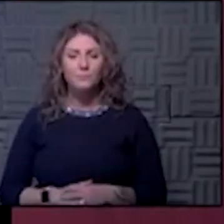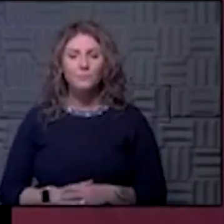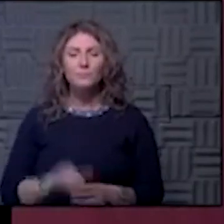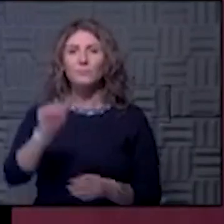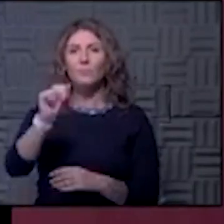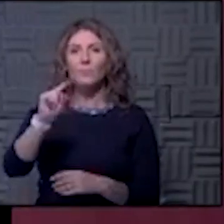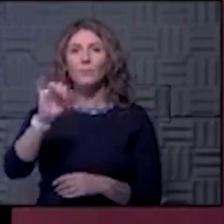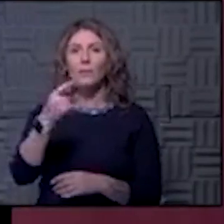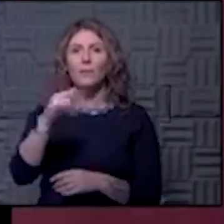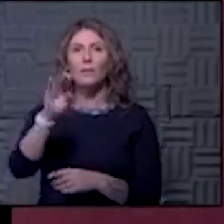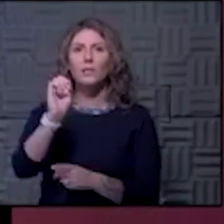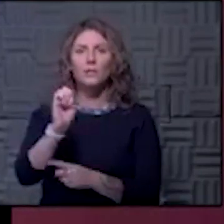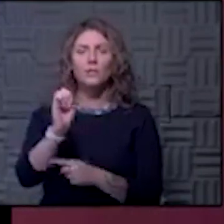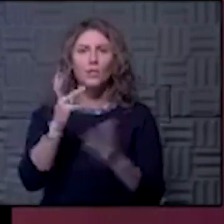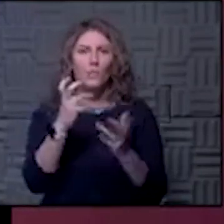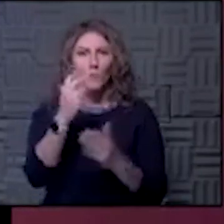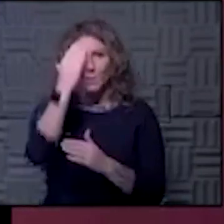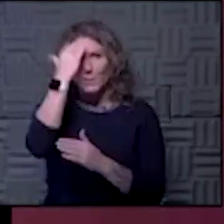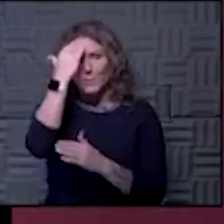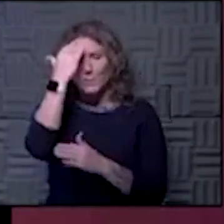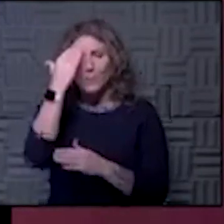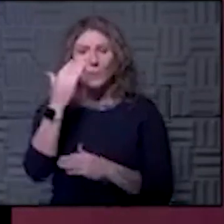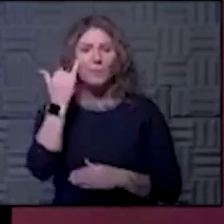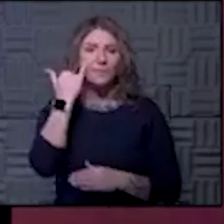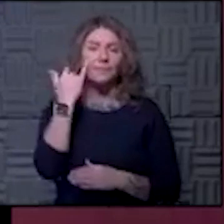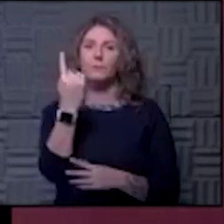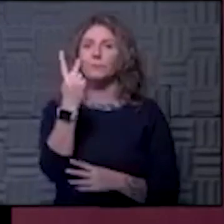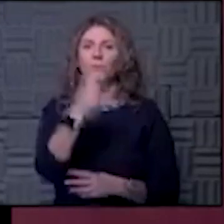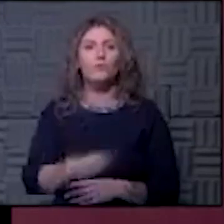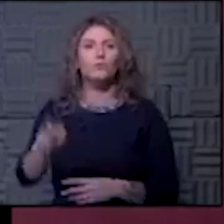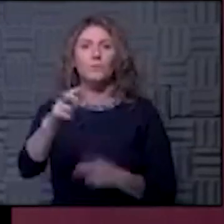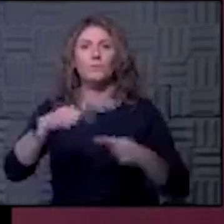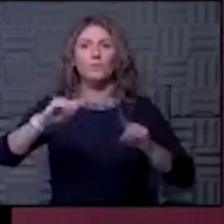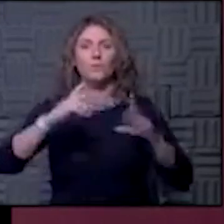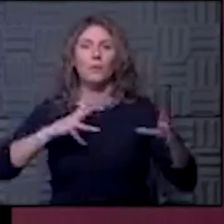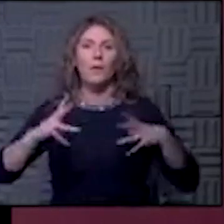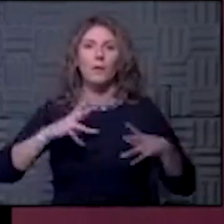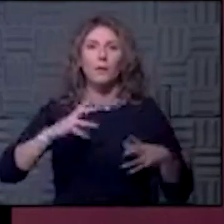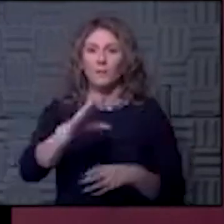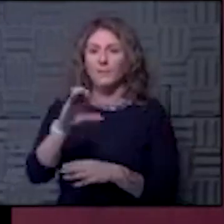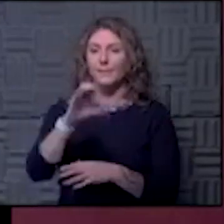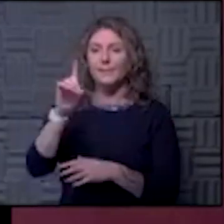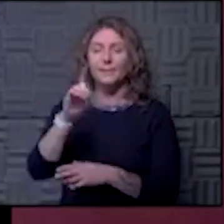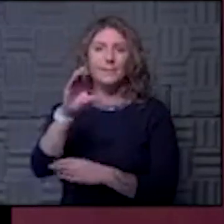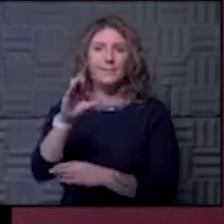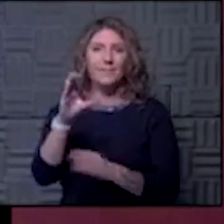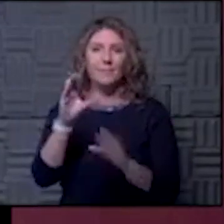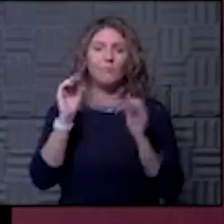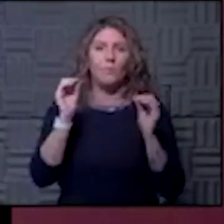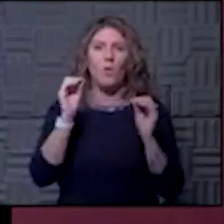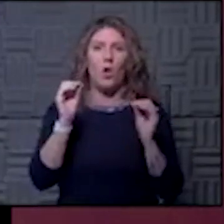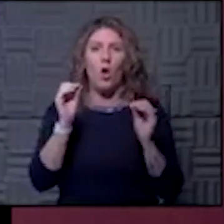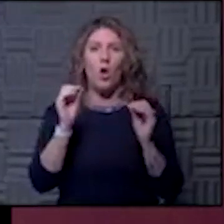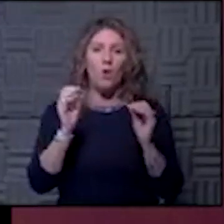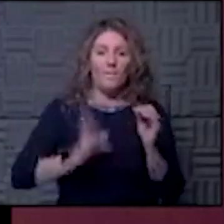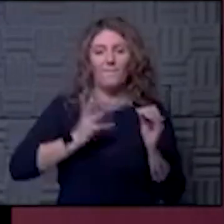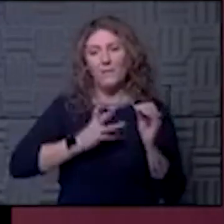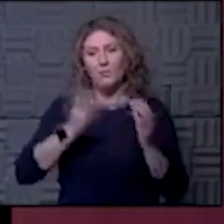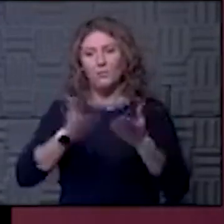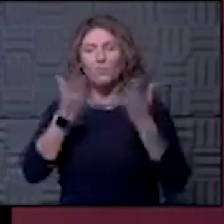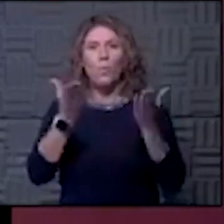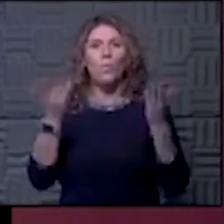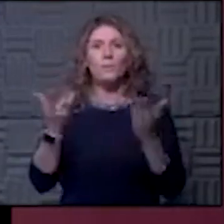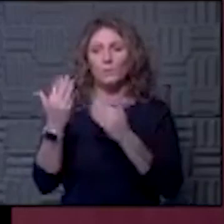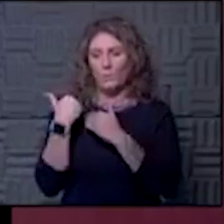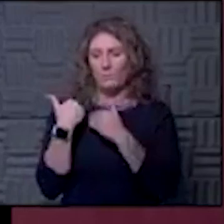Angie wants to know if someone traveled over the holiday, even though the CDC has not made official recommendations, what is the responsible thing